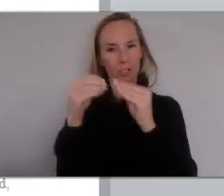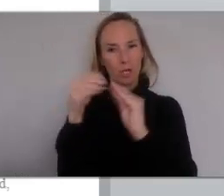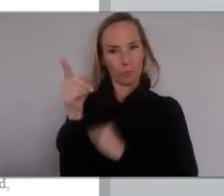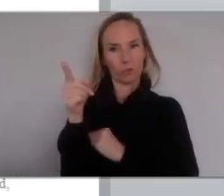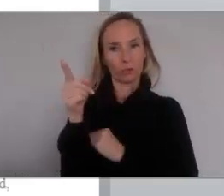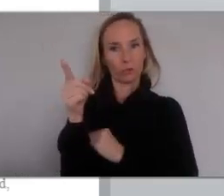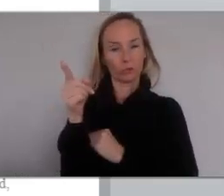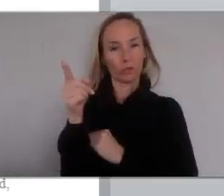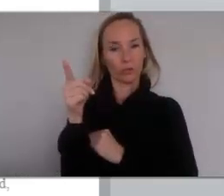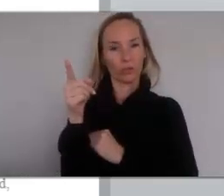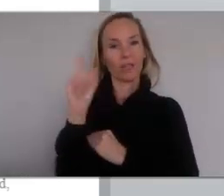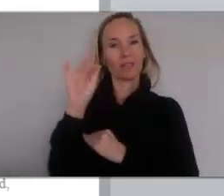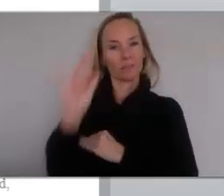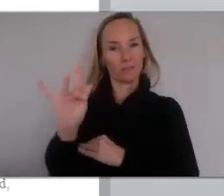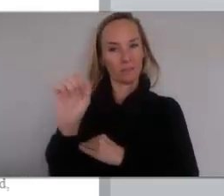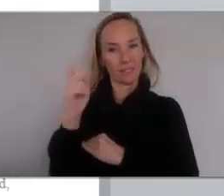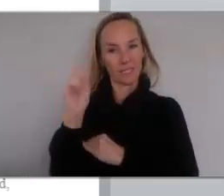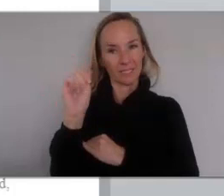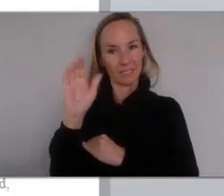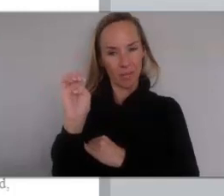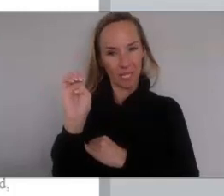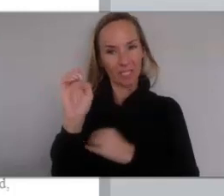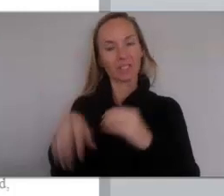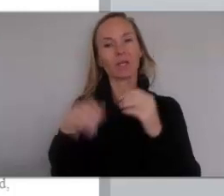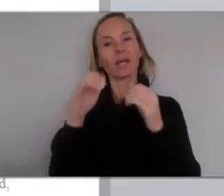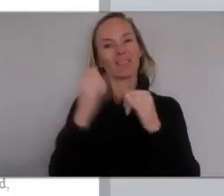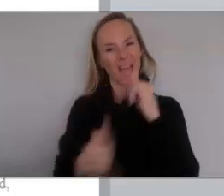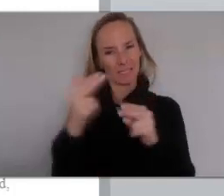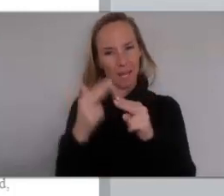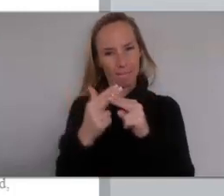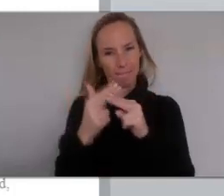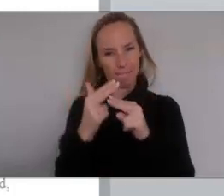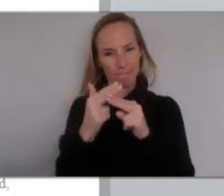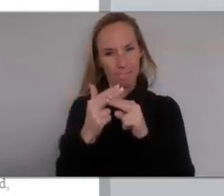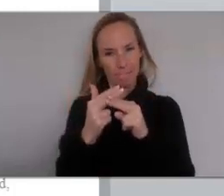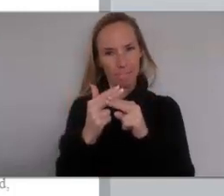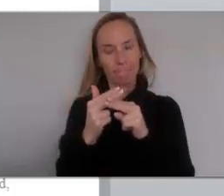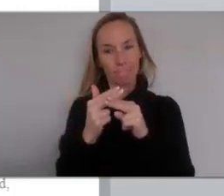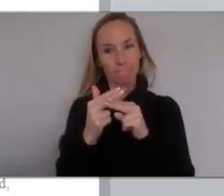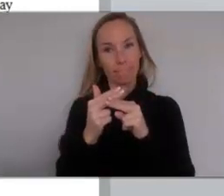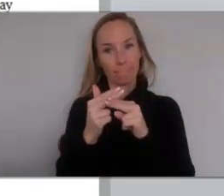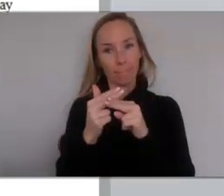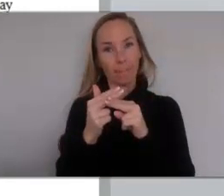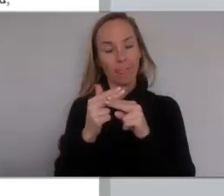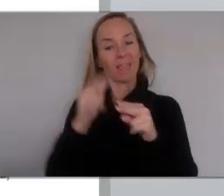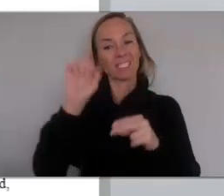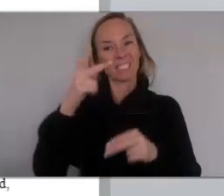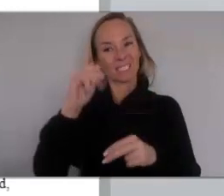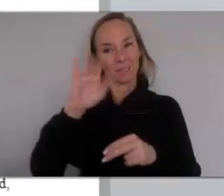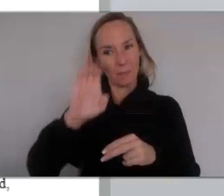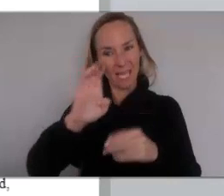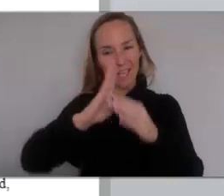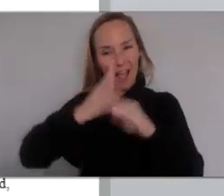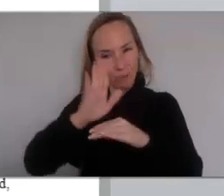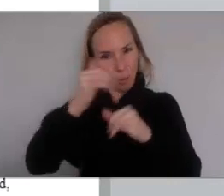first, and then hit the space bar and put in your last name. And there should be a space between. So double click out of that